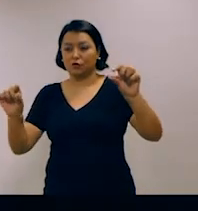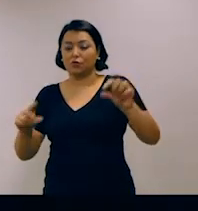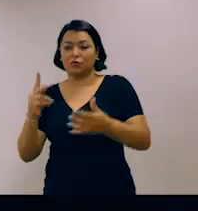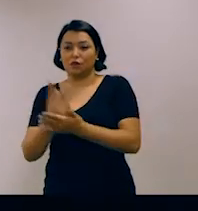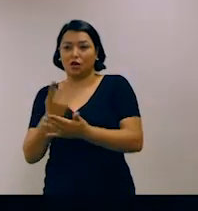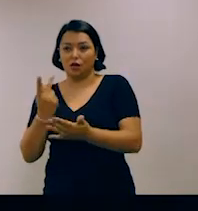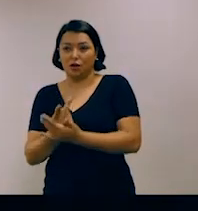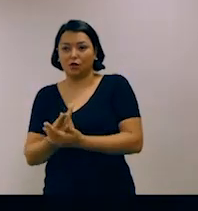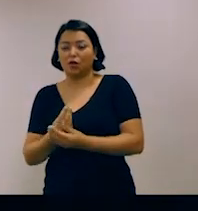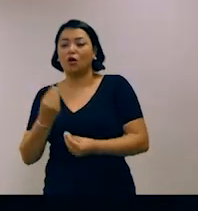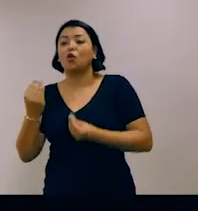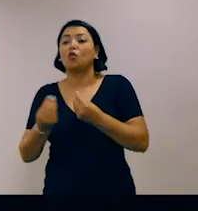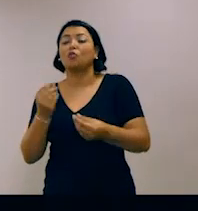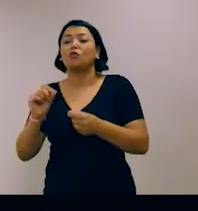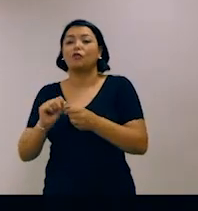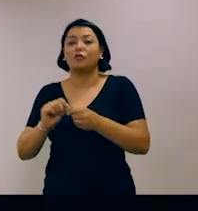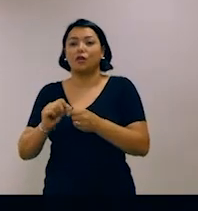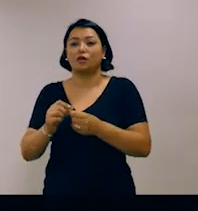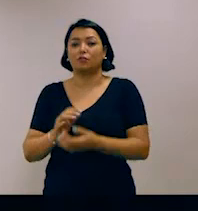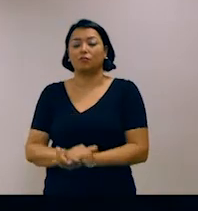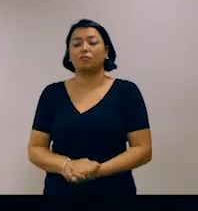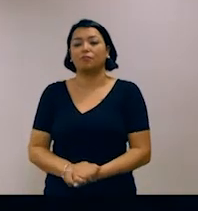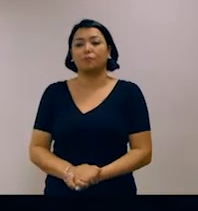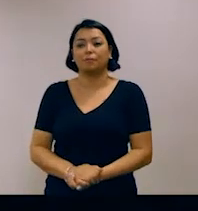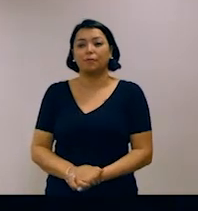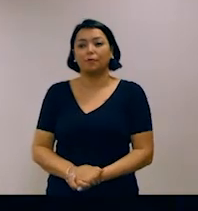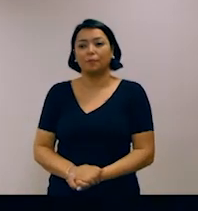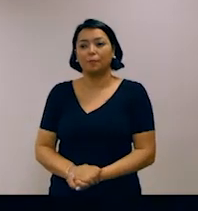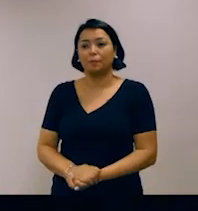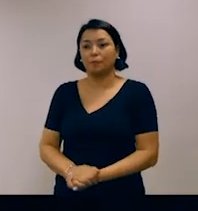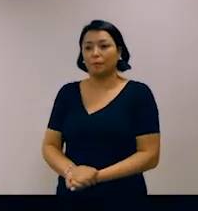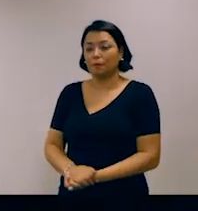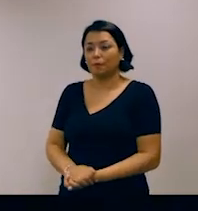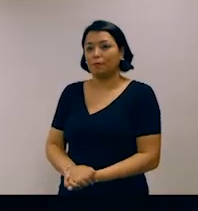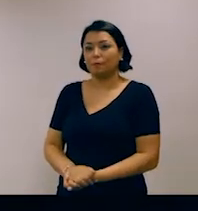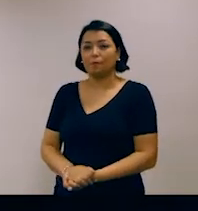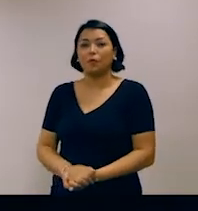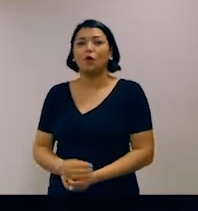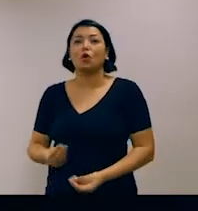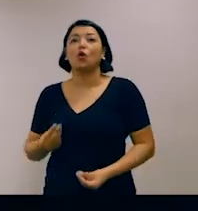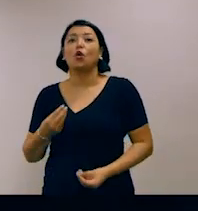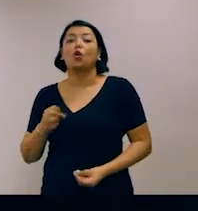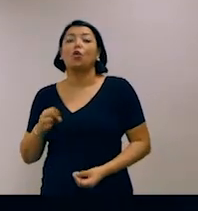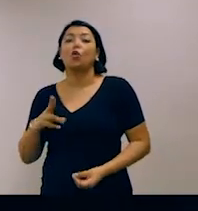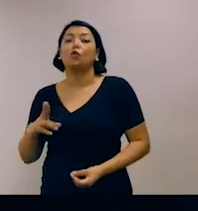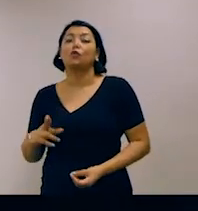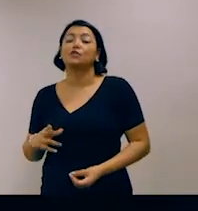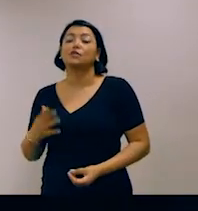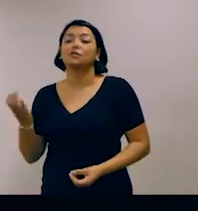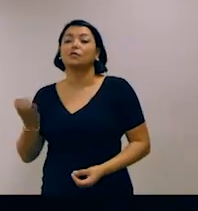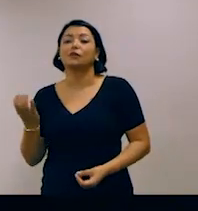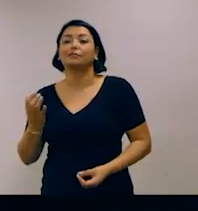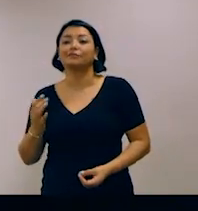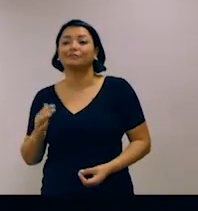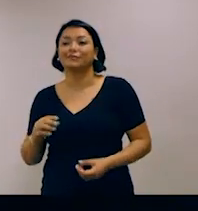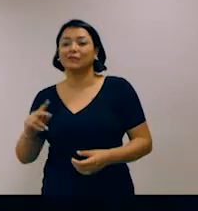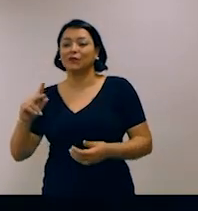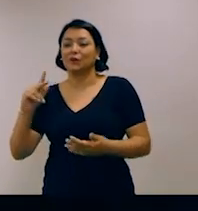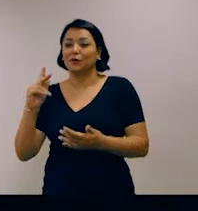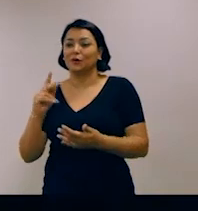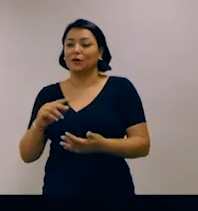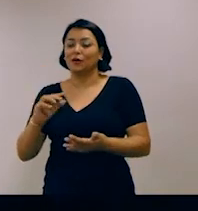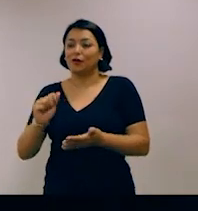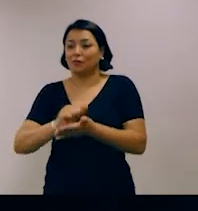you need to have curatorship regarding this to have an effective solution? Or are you going to have